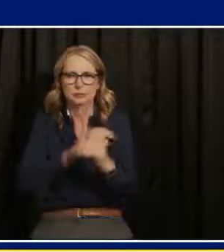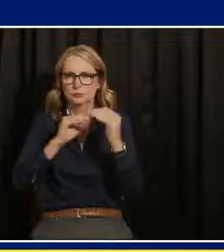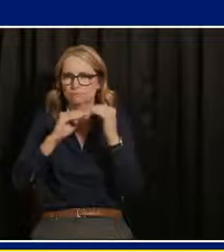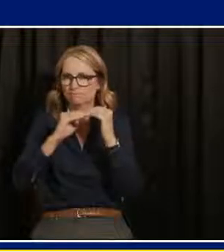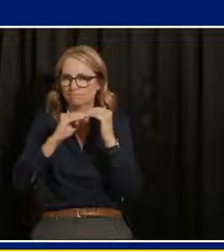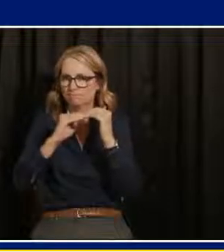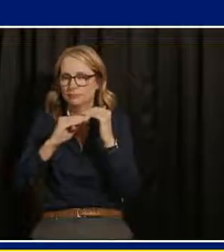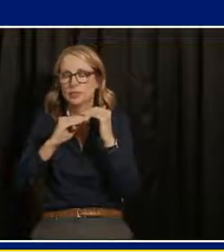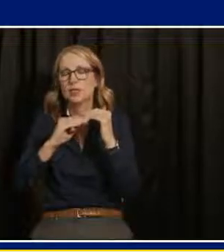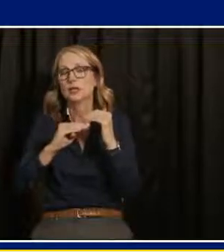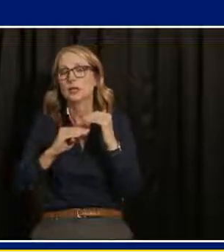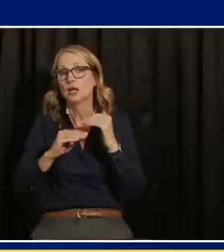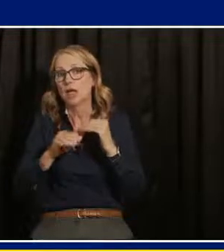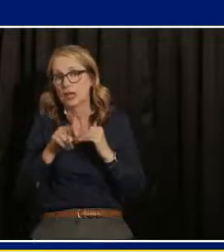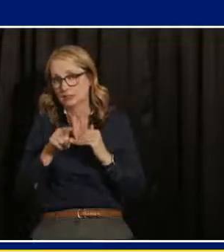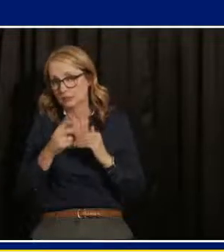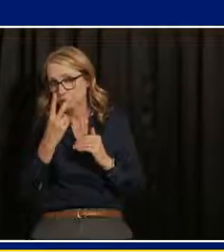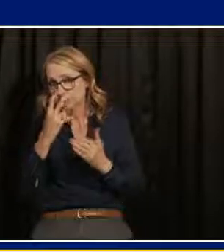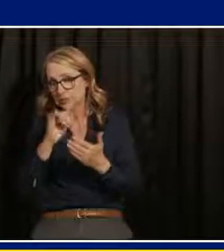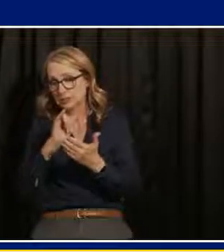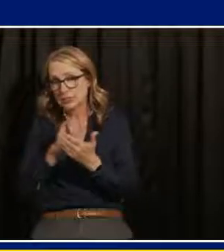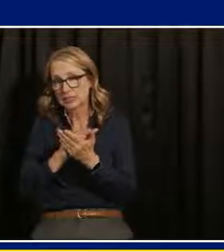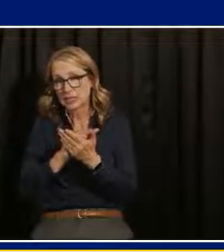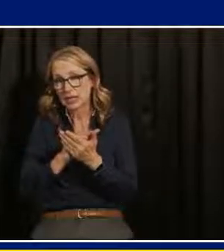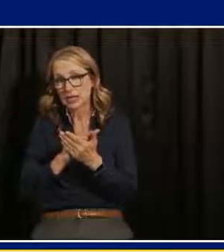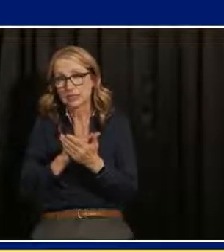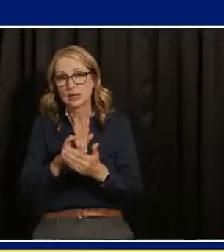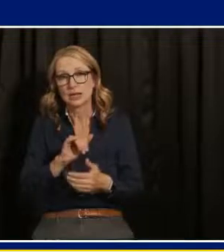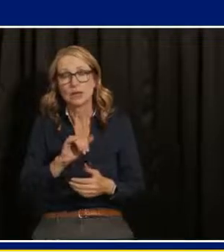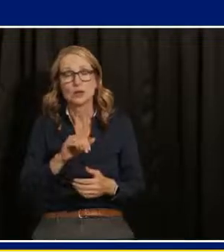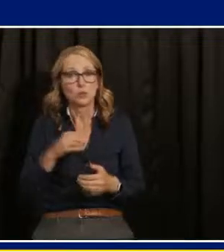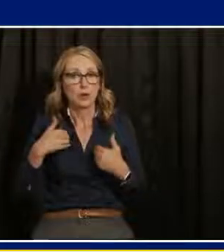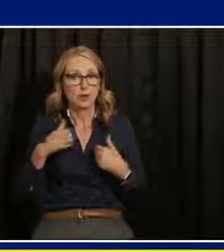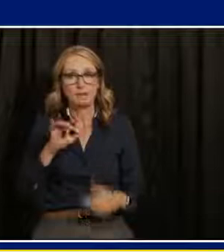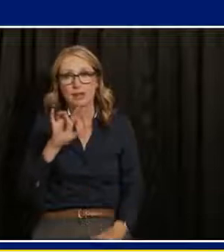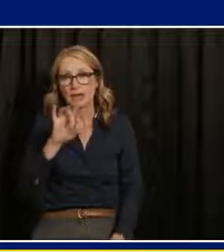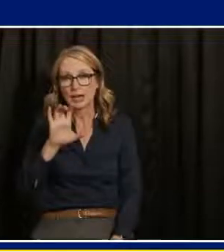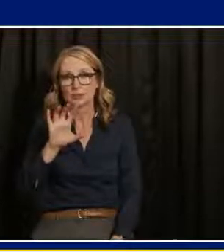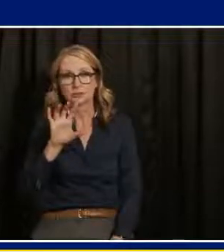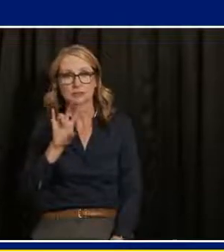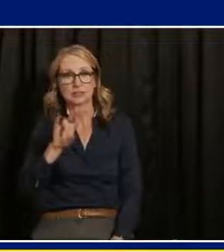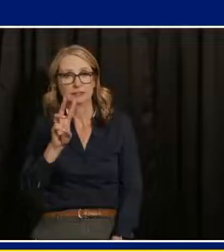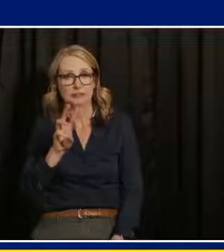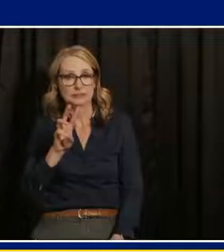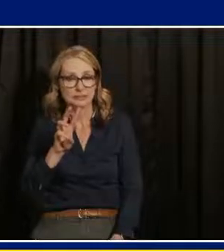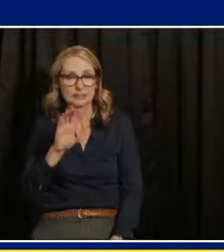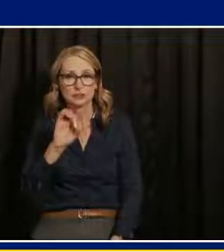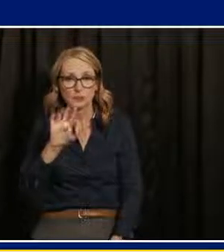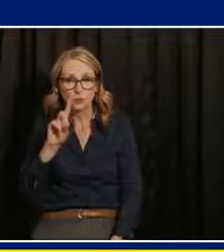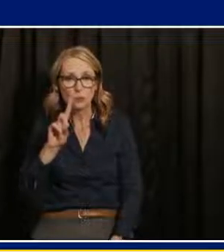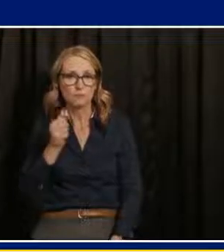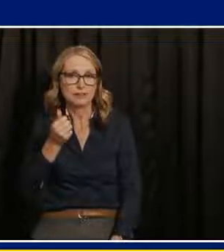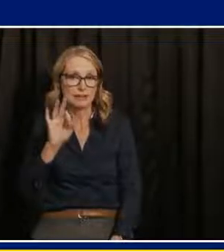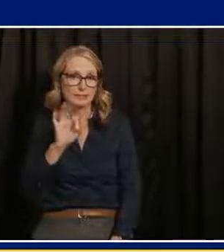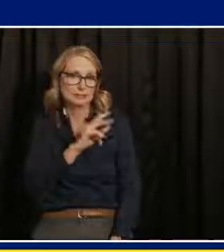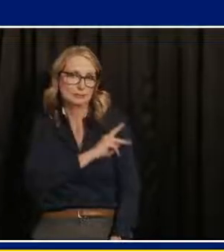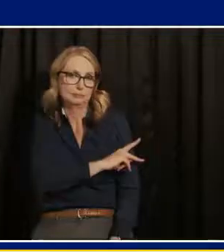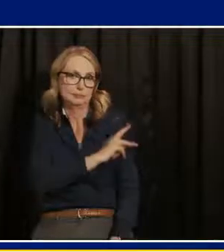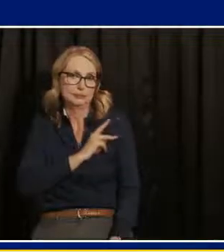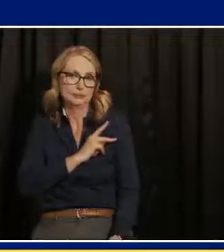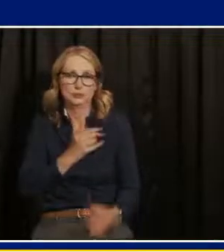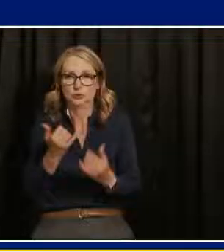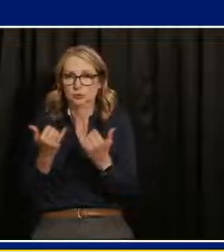last week. If you look at the far right end of this figure, you'll see that we currently have 876 COVID-19 hospitalizations. That's down